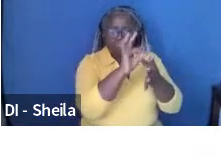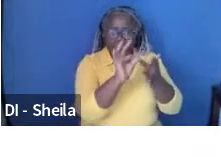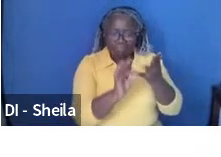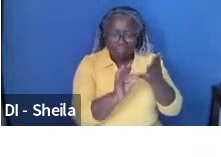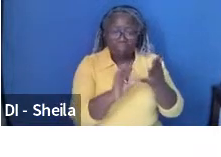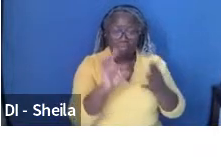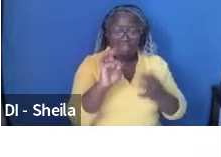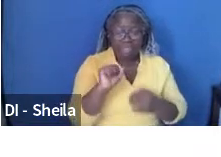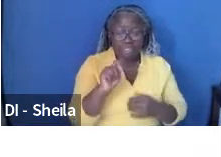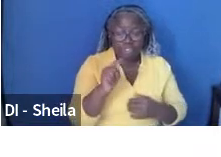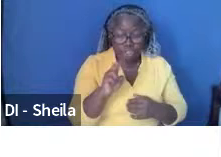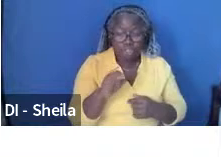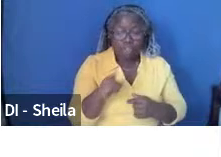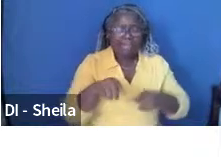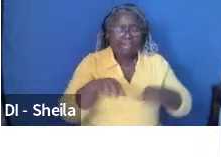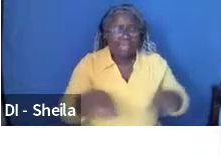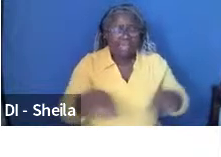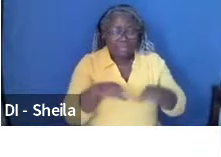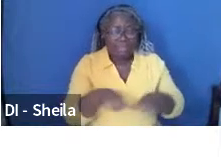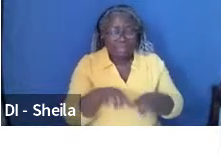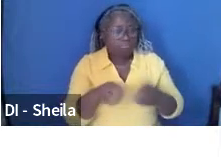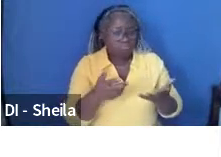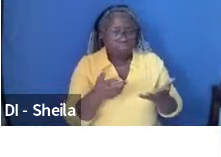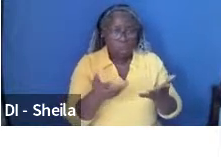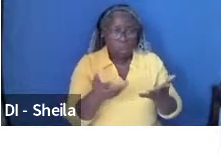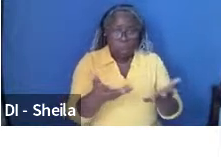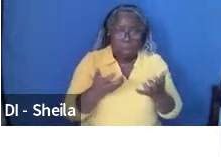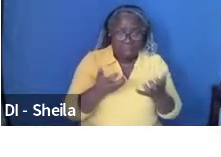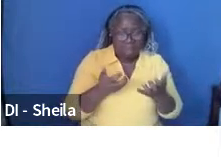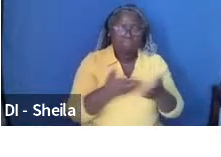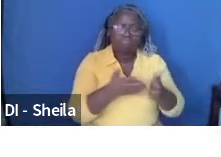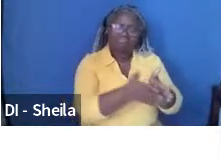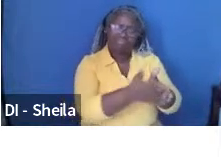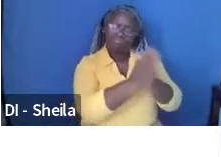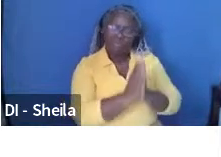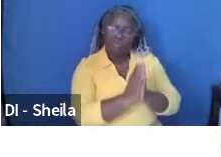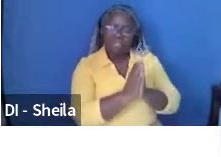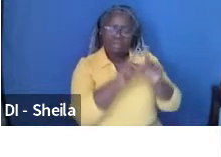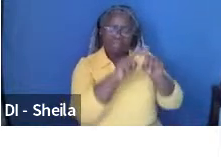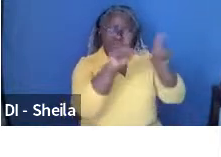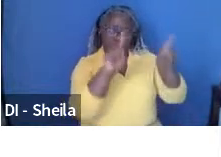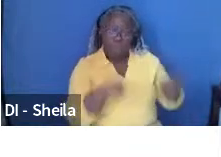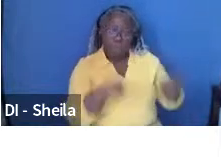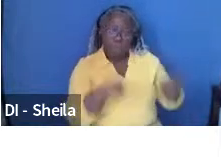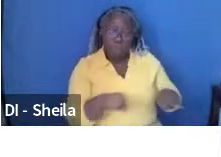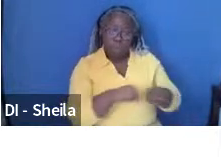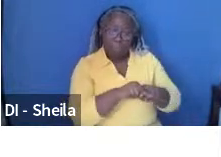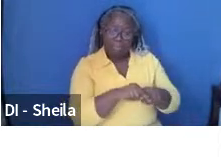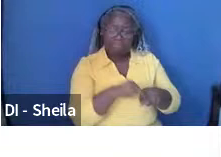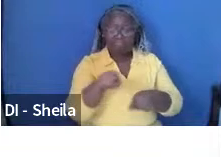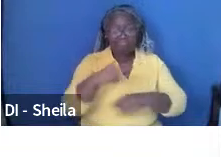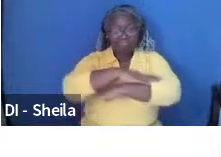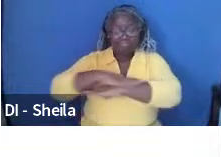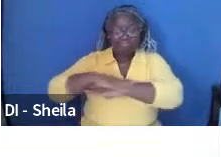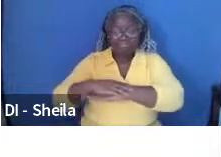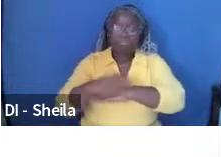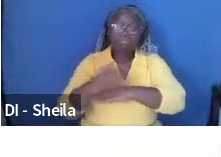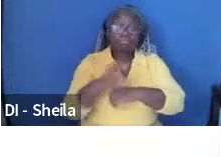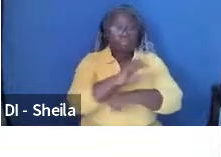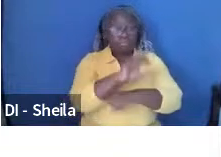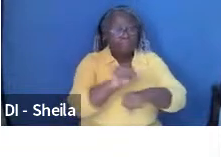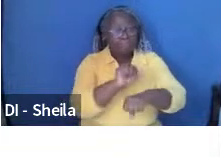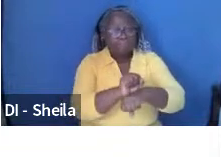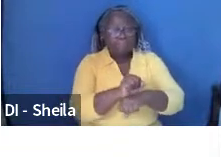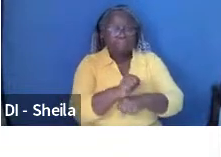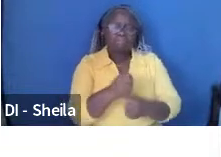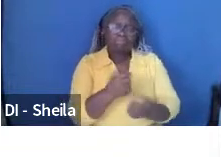or cancel an appointment, complete new patient forms, and pay bills. Some sites offer a